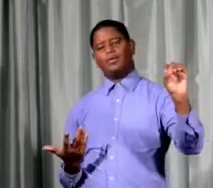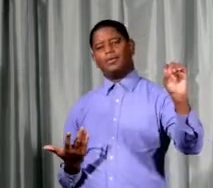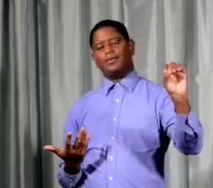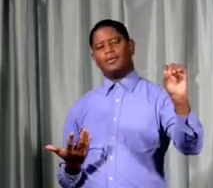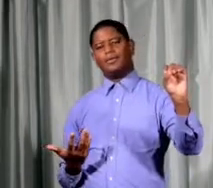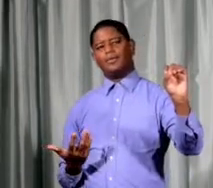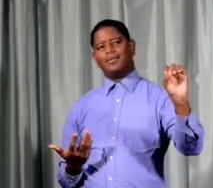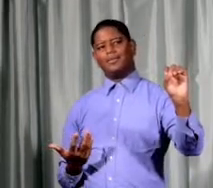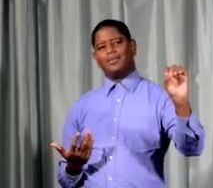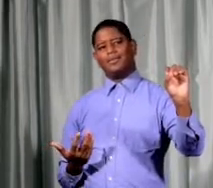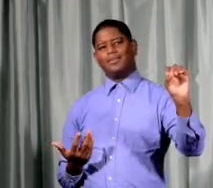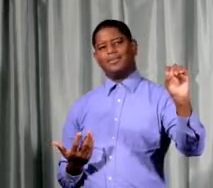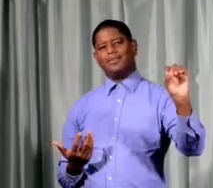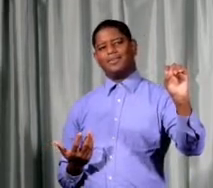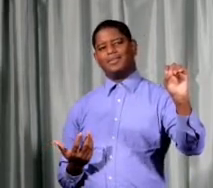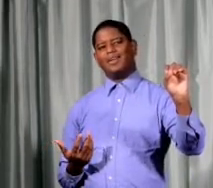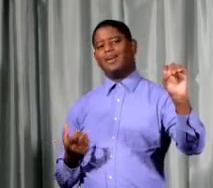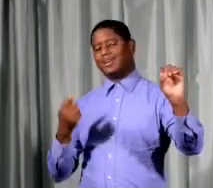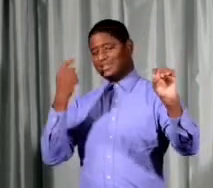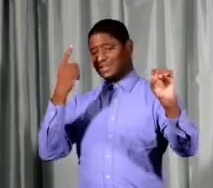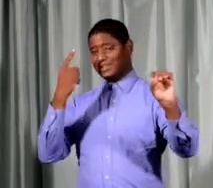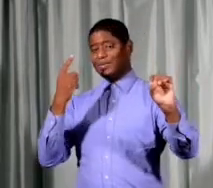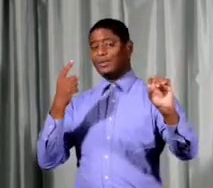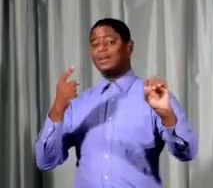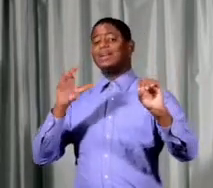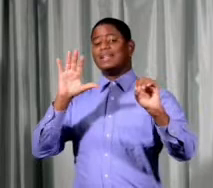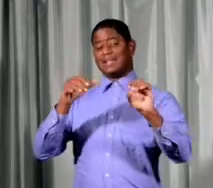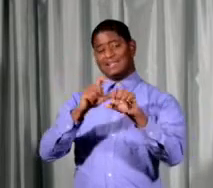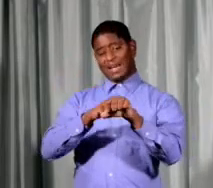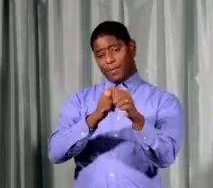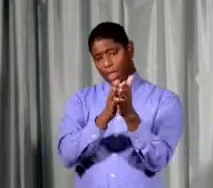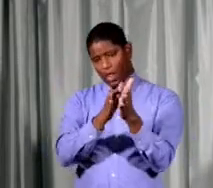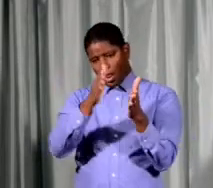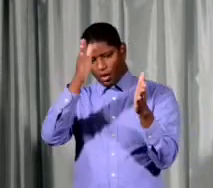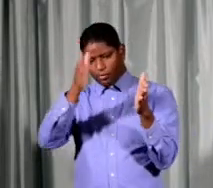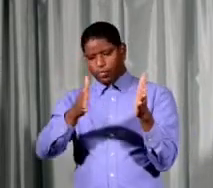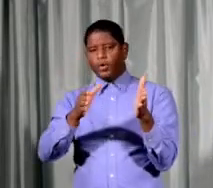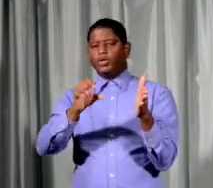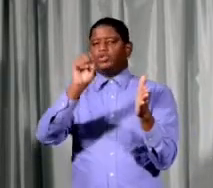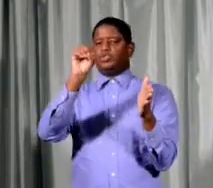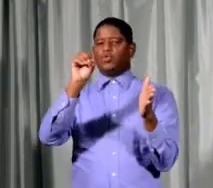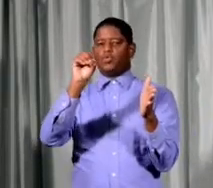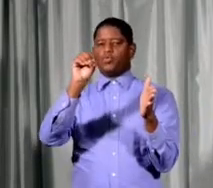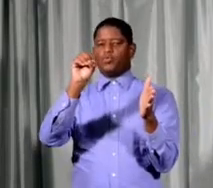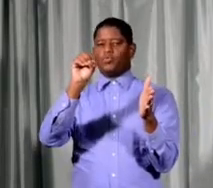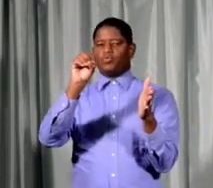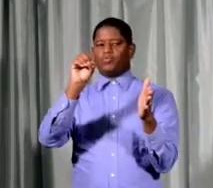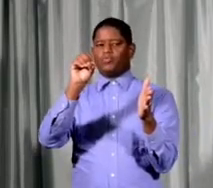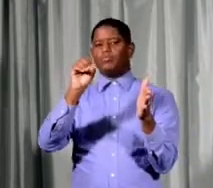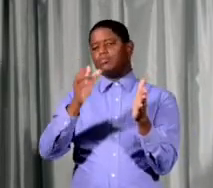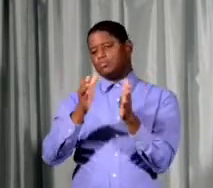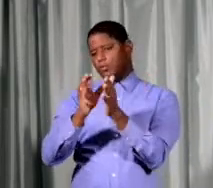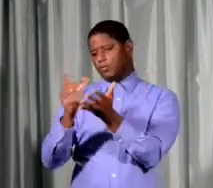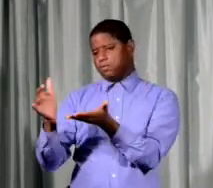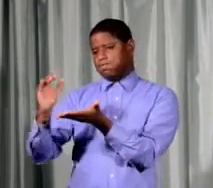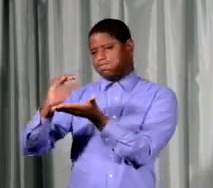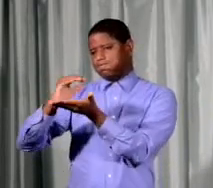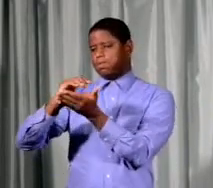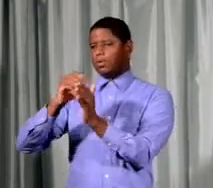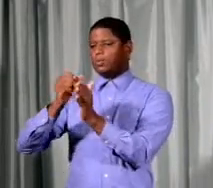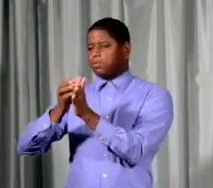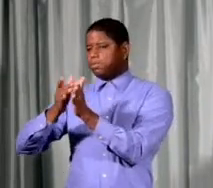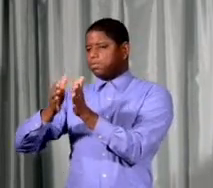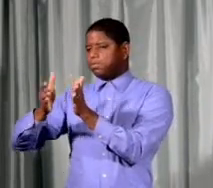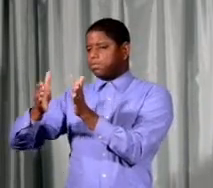Zero. The accounts on the income statement at the end of every period are brought down to zero, and